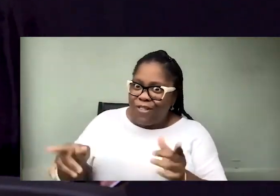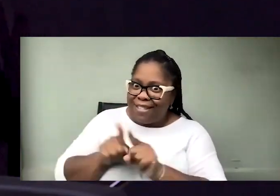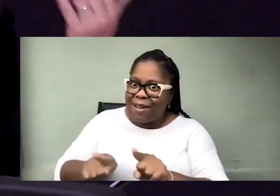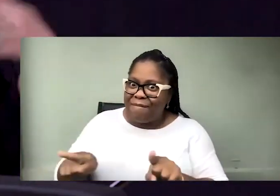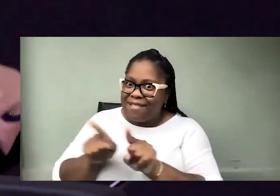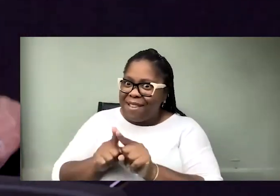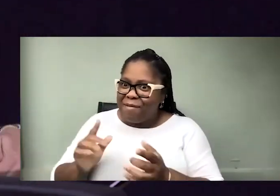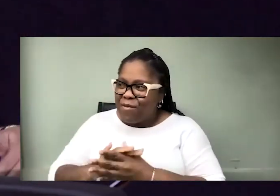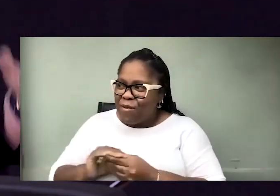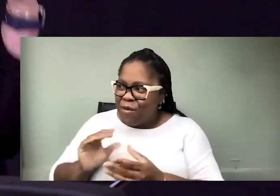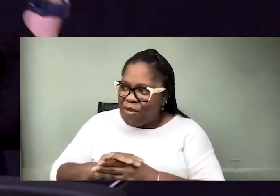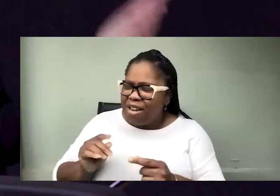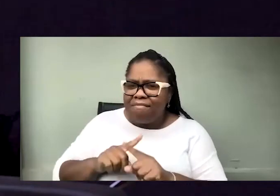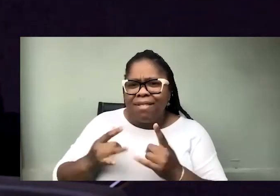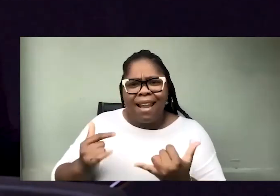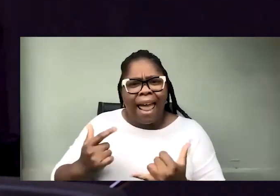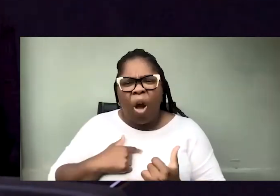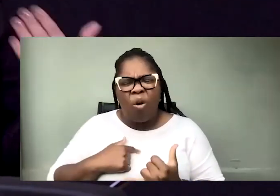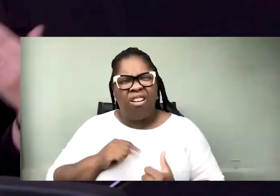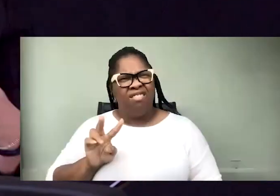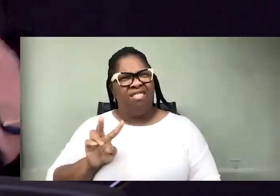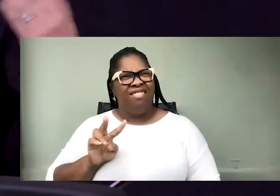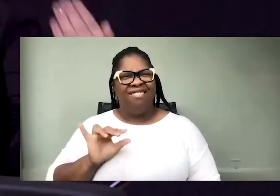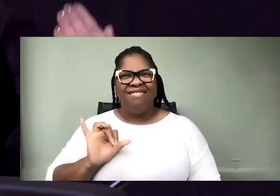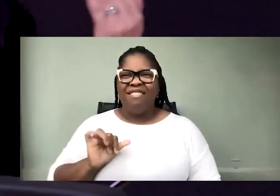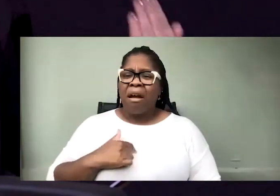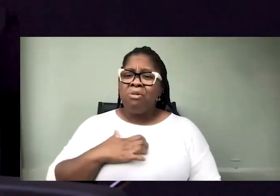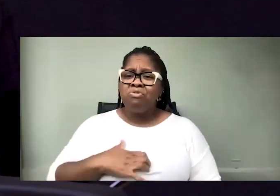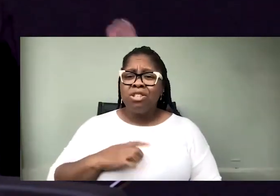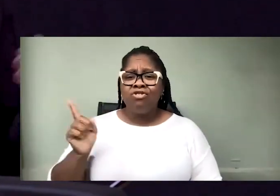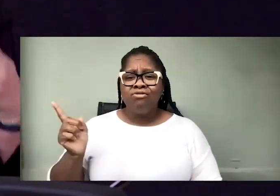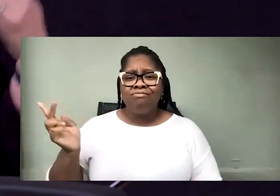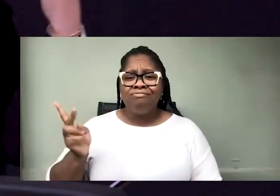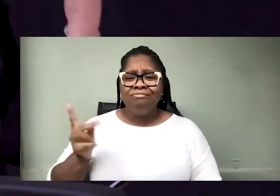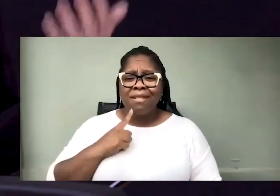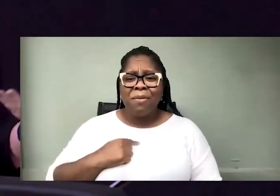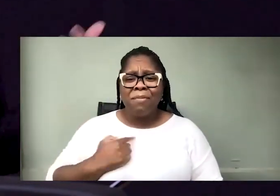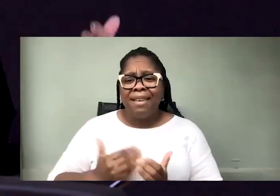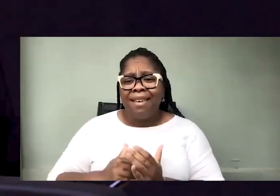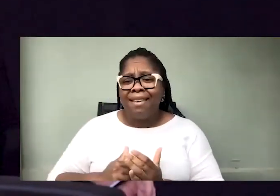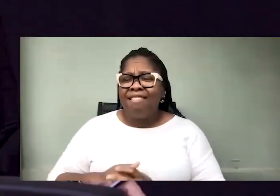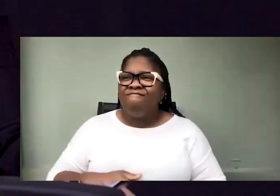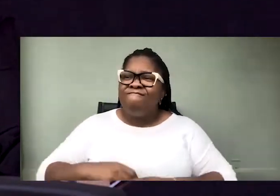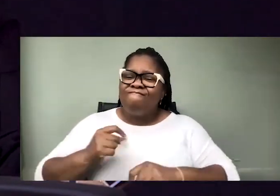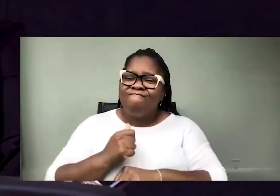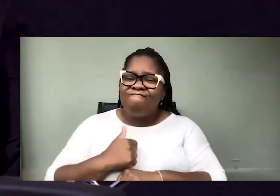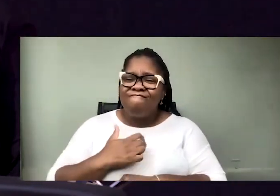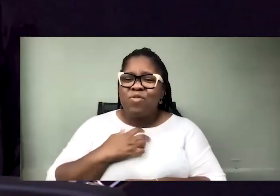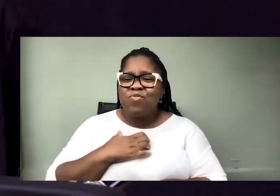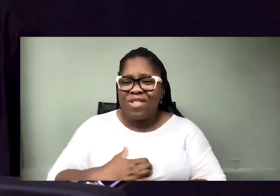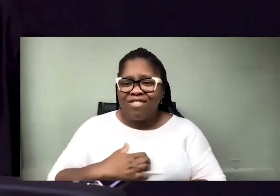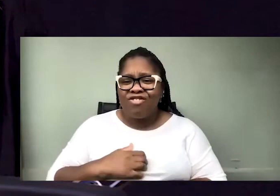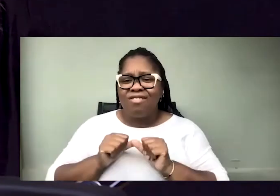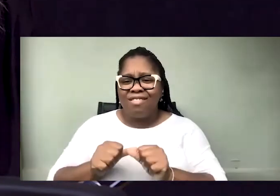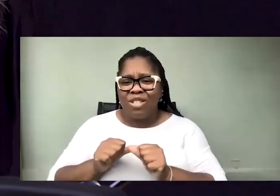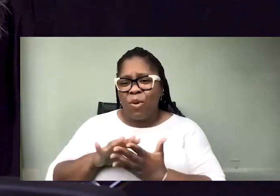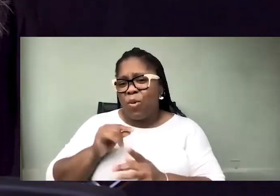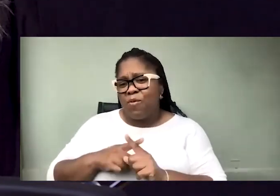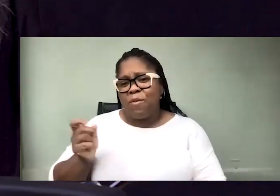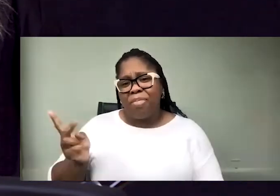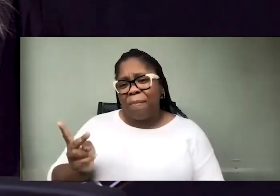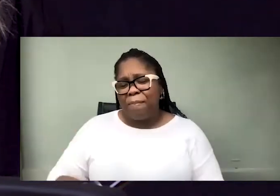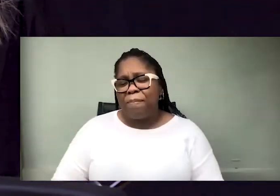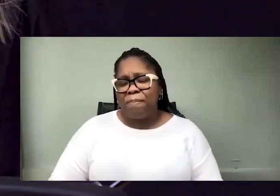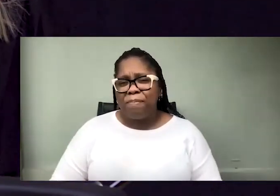But I look at that now and I think, oh my gosh, I wish I could hear those again. I wish I could continue to learn from them. And so I